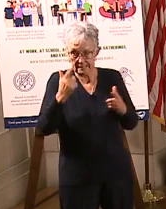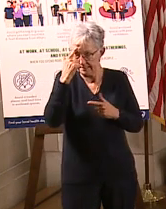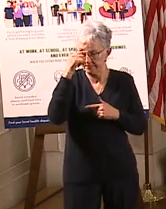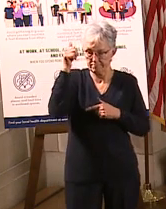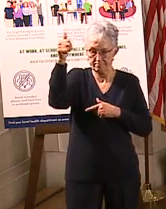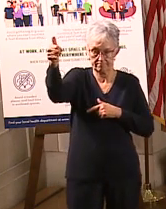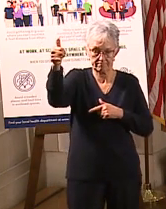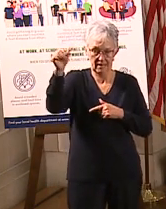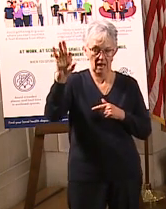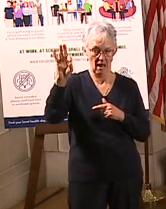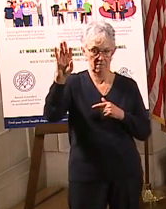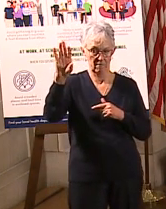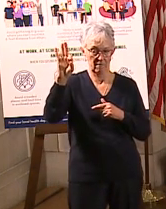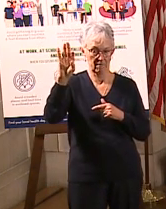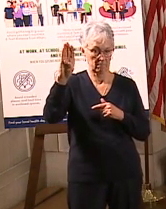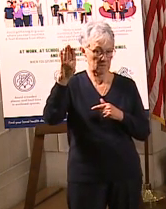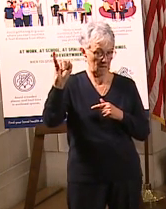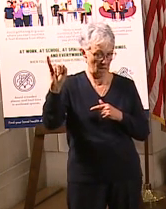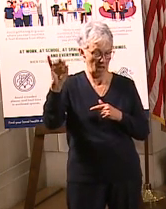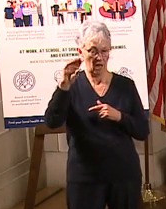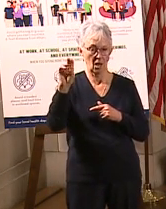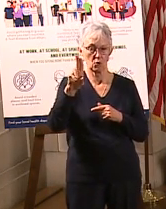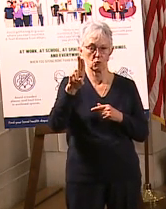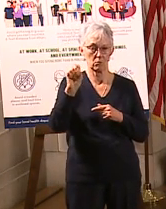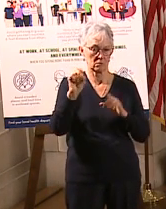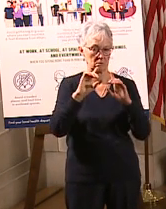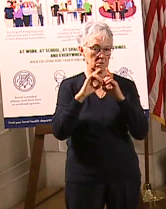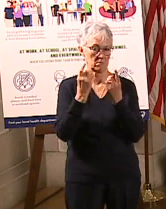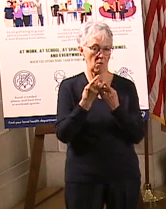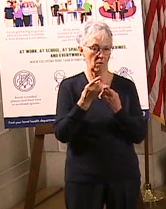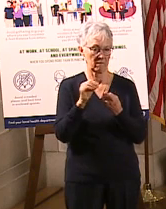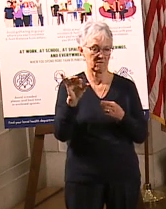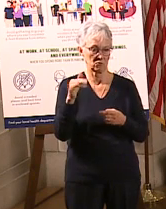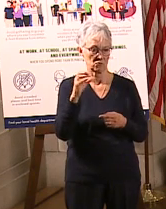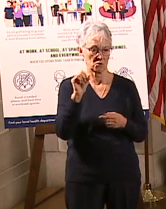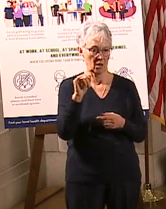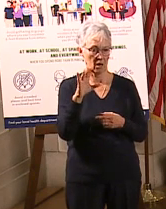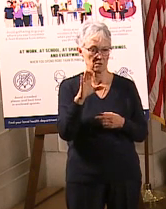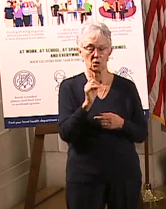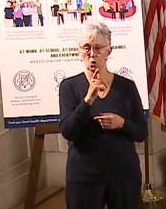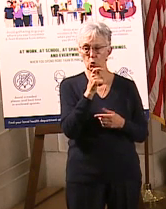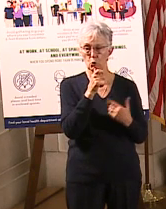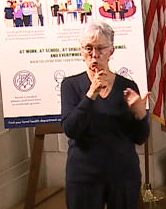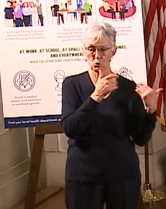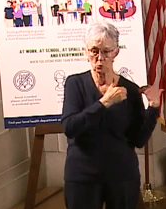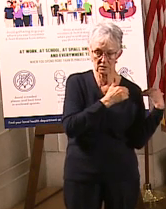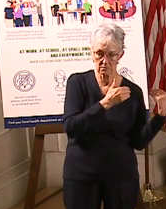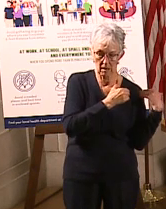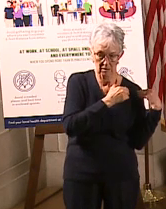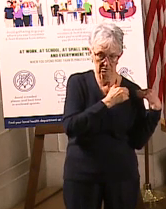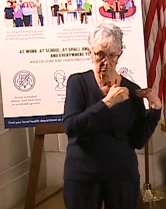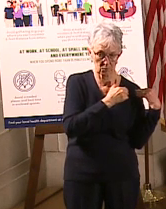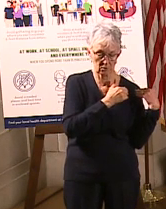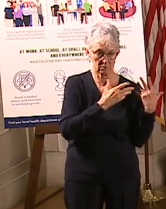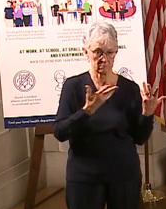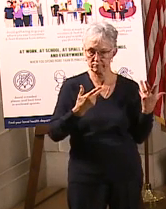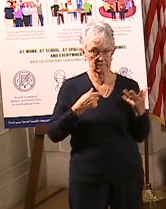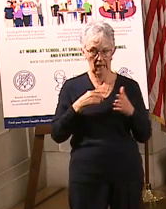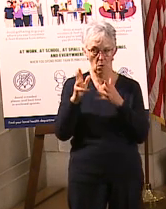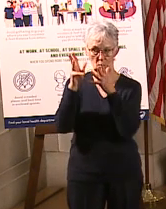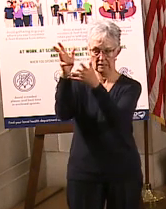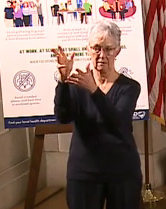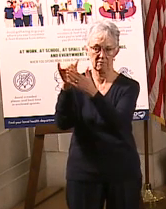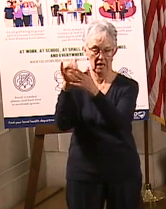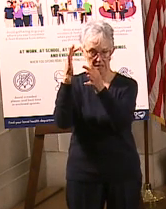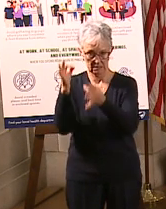FBI investigation as to what, who was responsible in what way. So I'll leave that to the